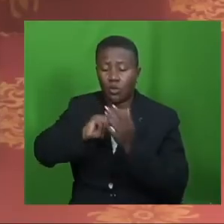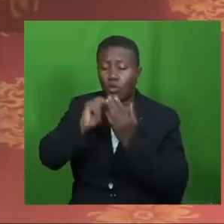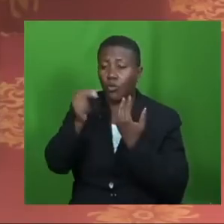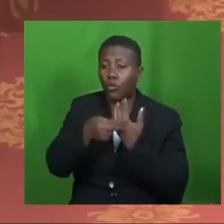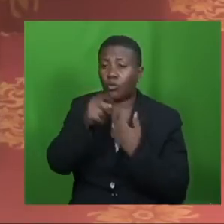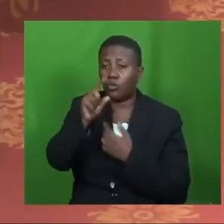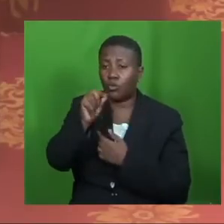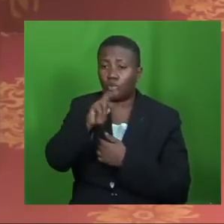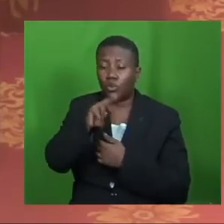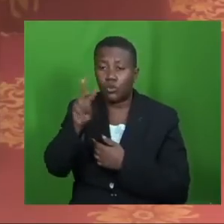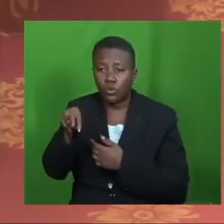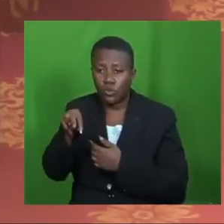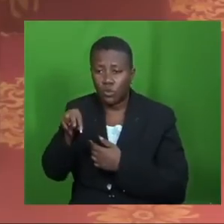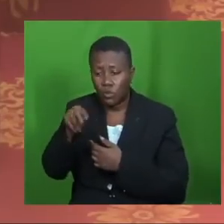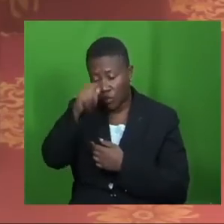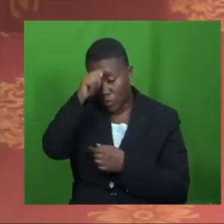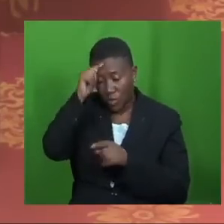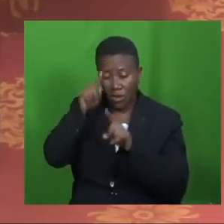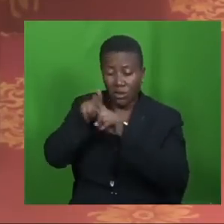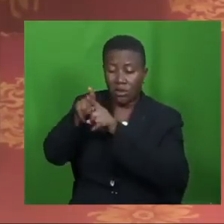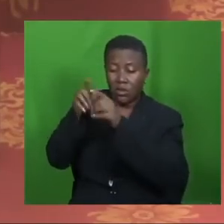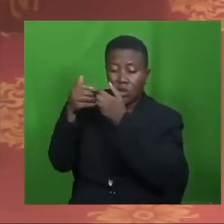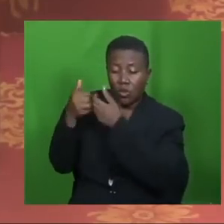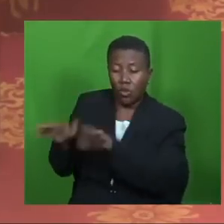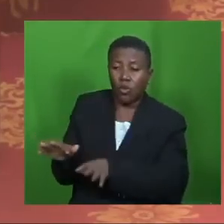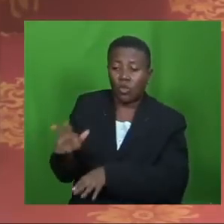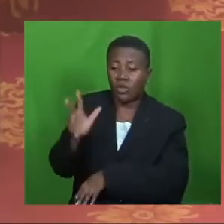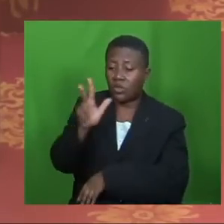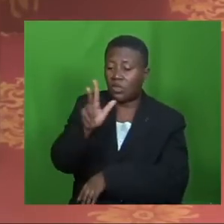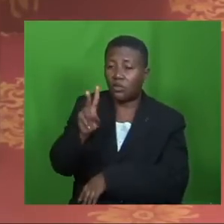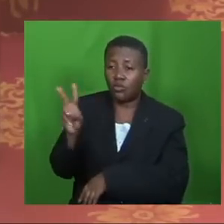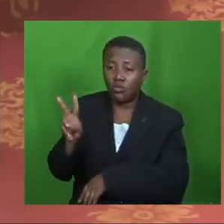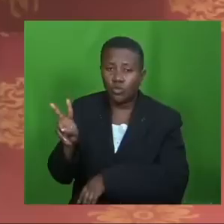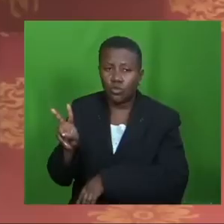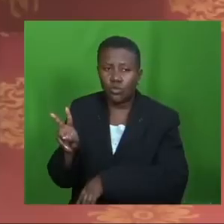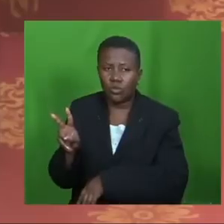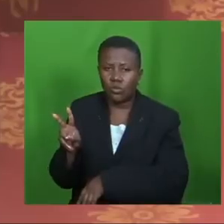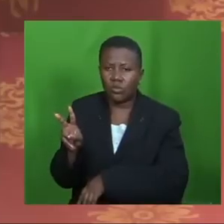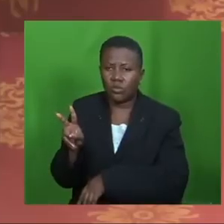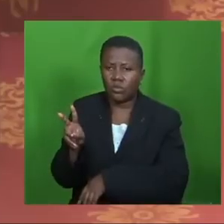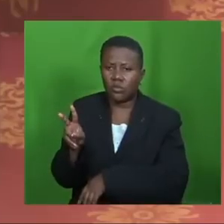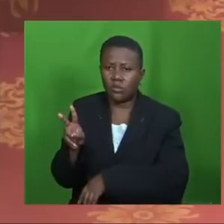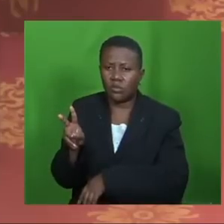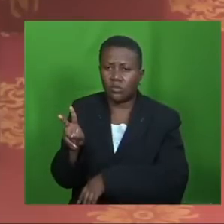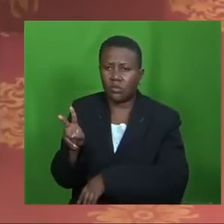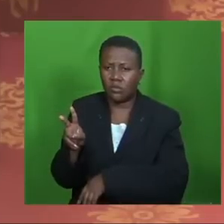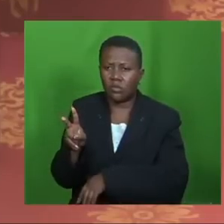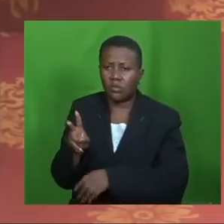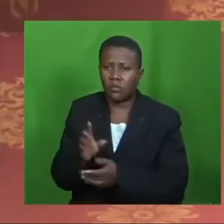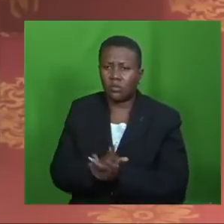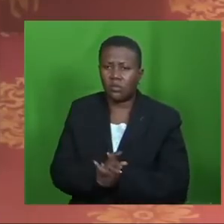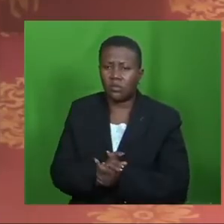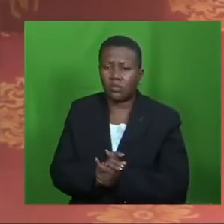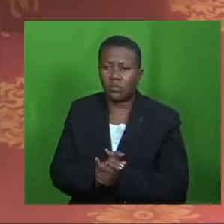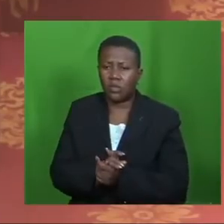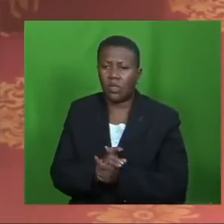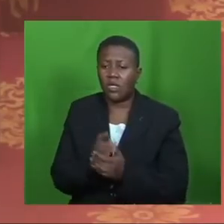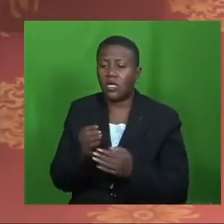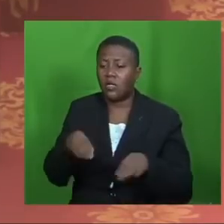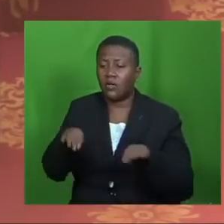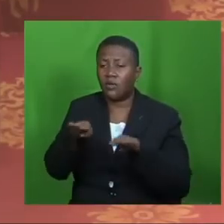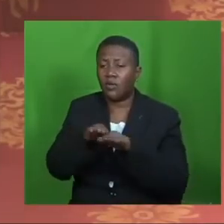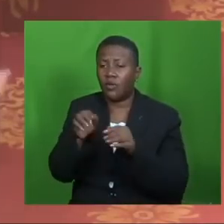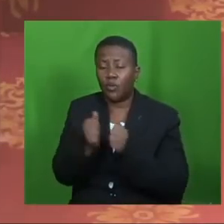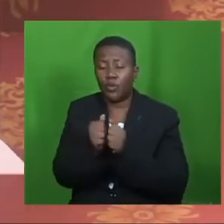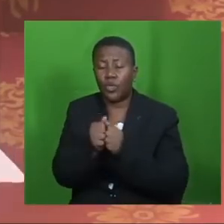the Black Stars lost the game 3-2 to Portugal, despite a spirited comeback from a